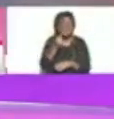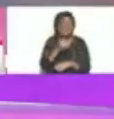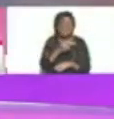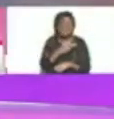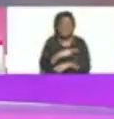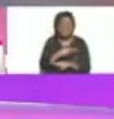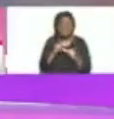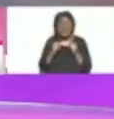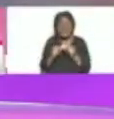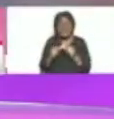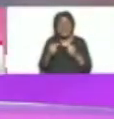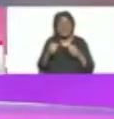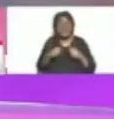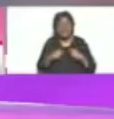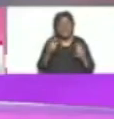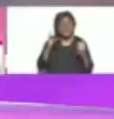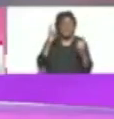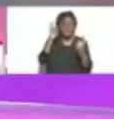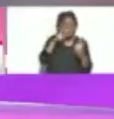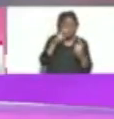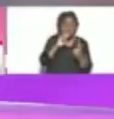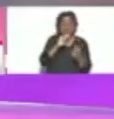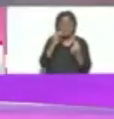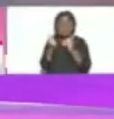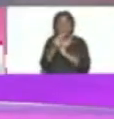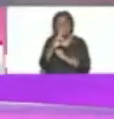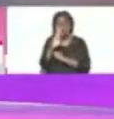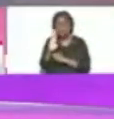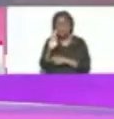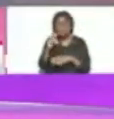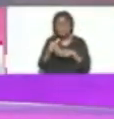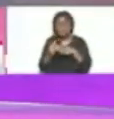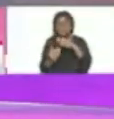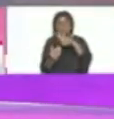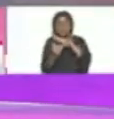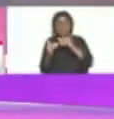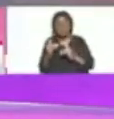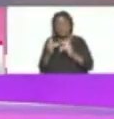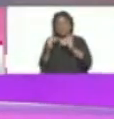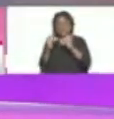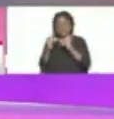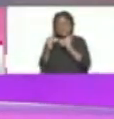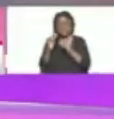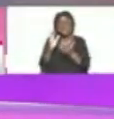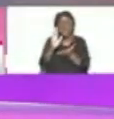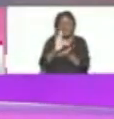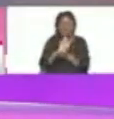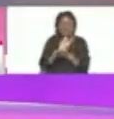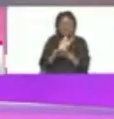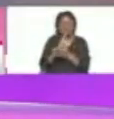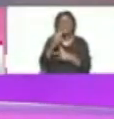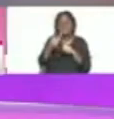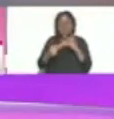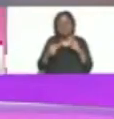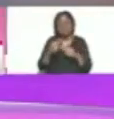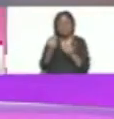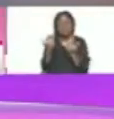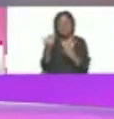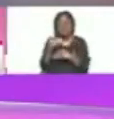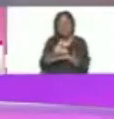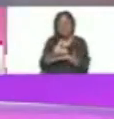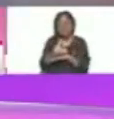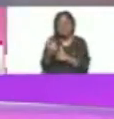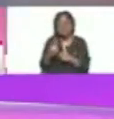transforming UB into a top-tier institution on the global scene. Tonight, our Lloyd Allen brings you the first